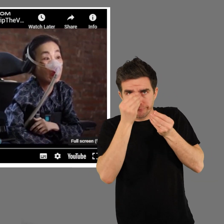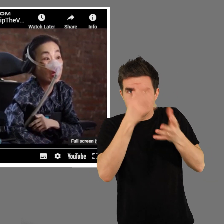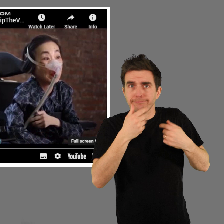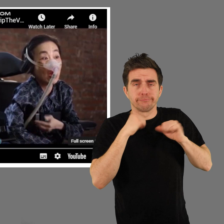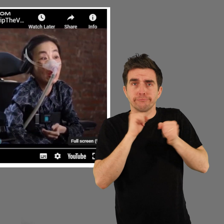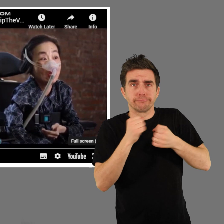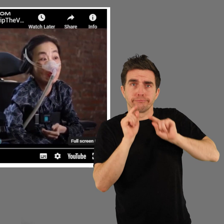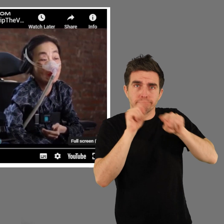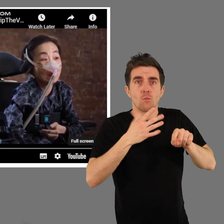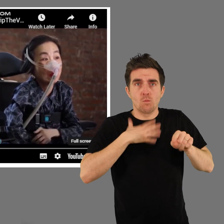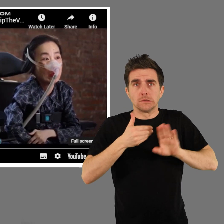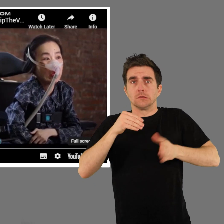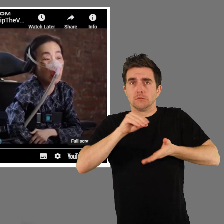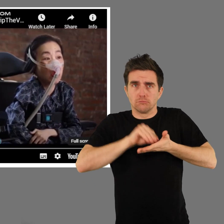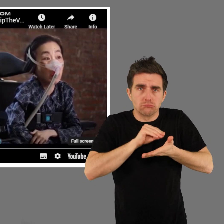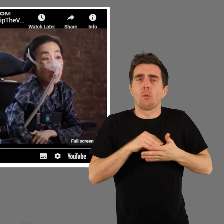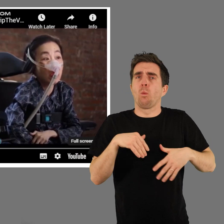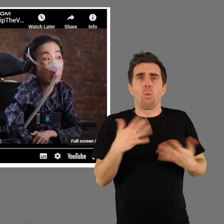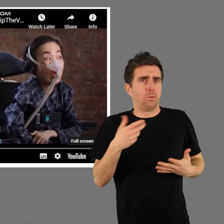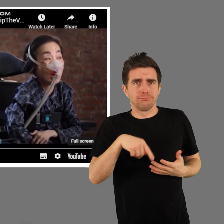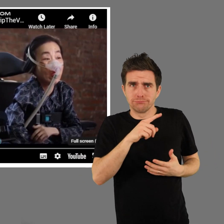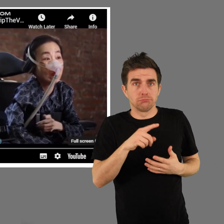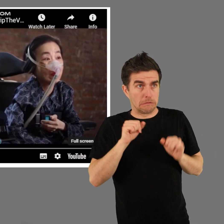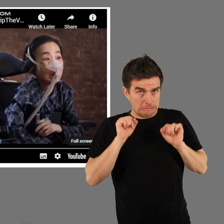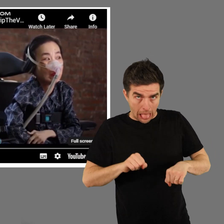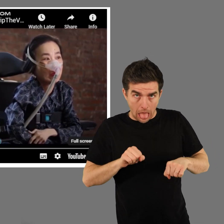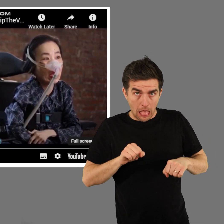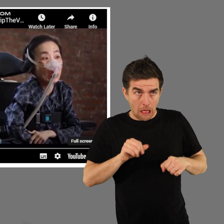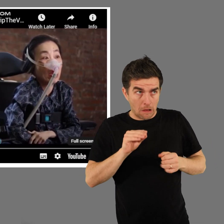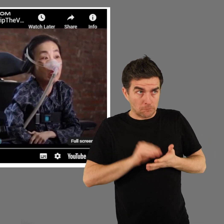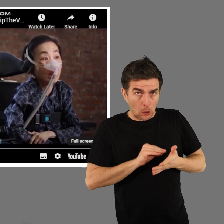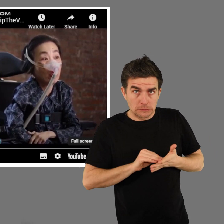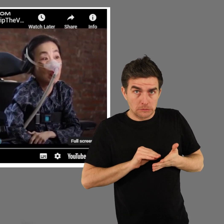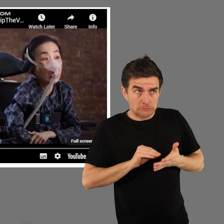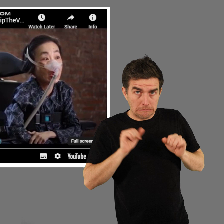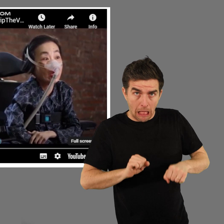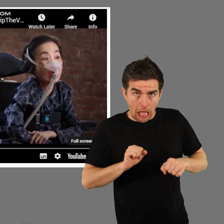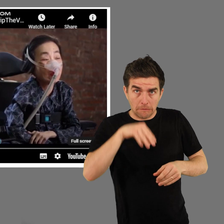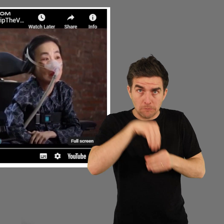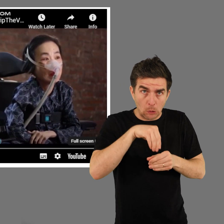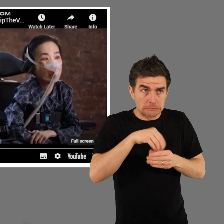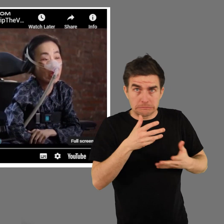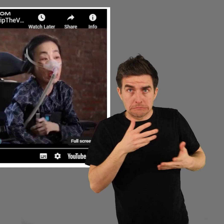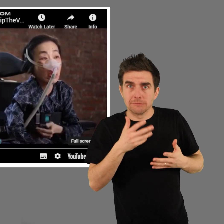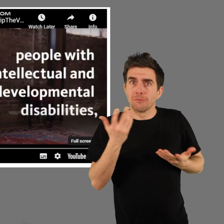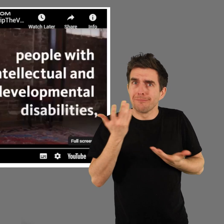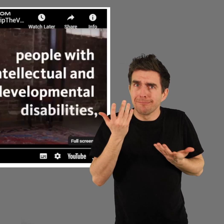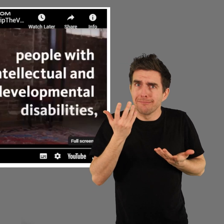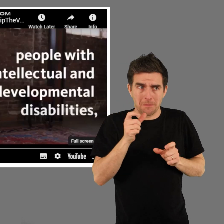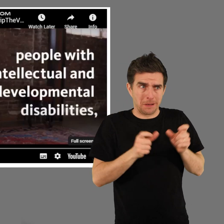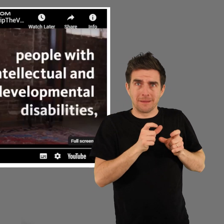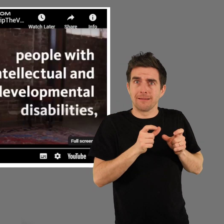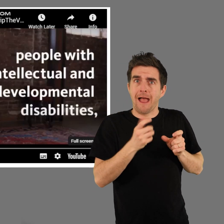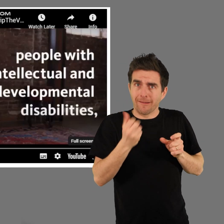an absentee ballot, or whether they're even allowed to vote, because there are people